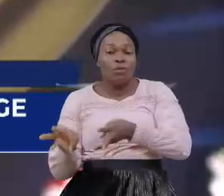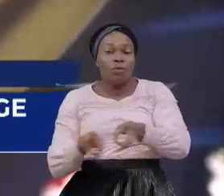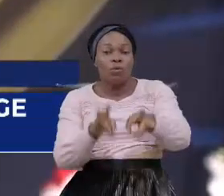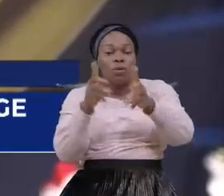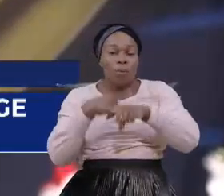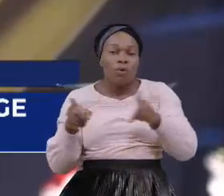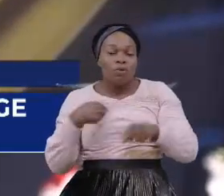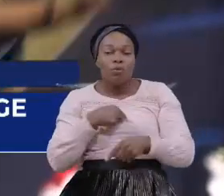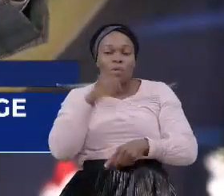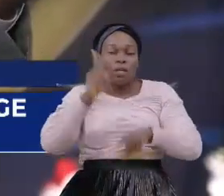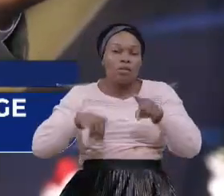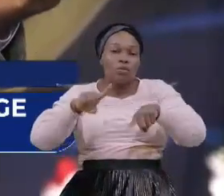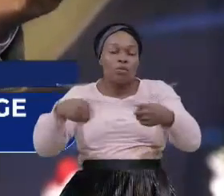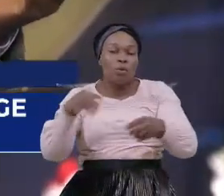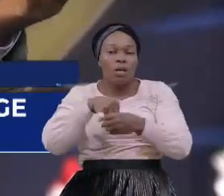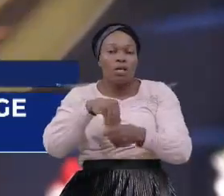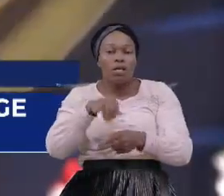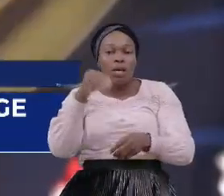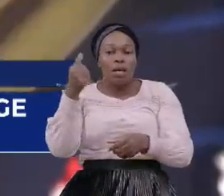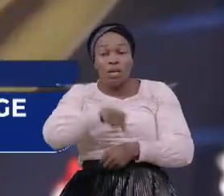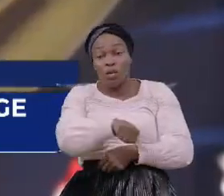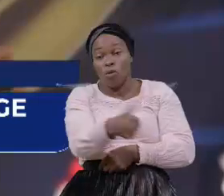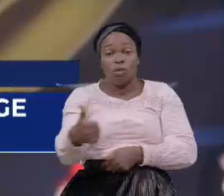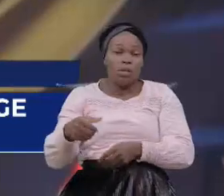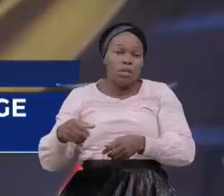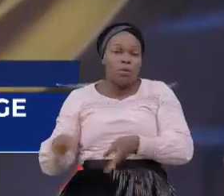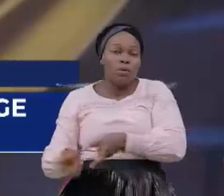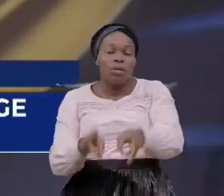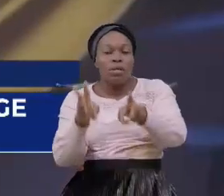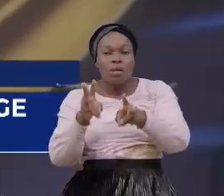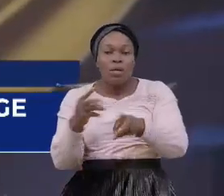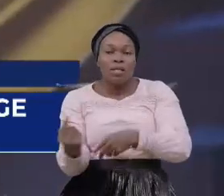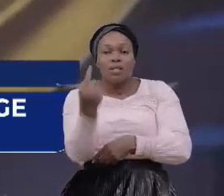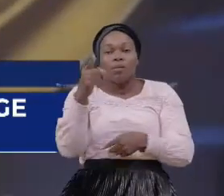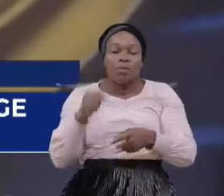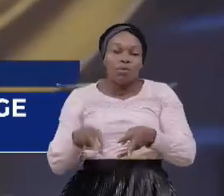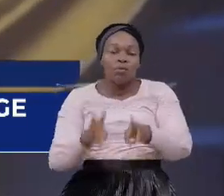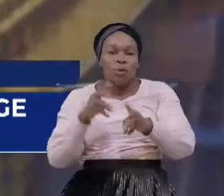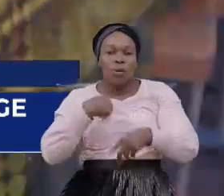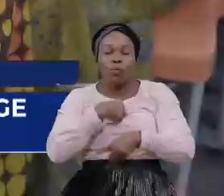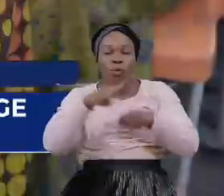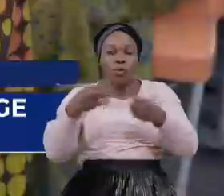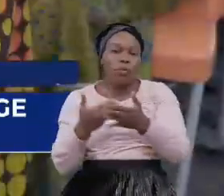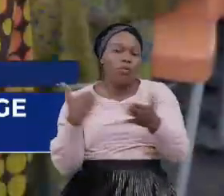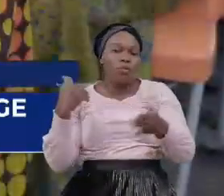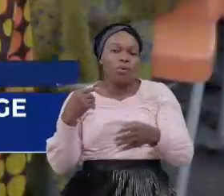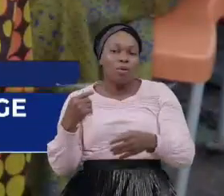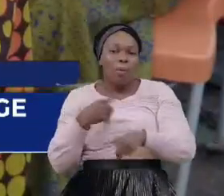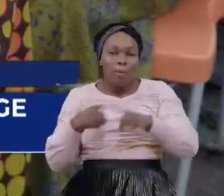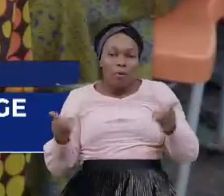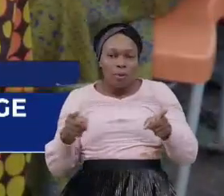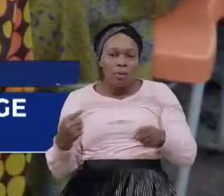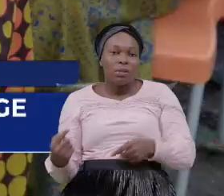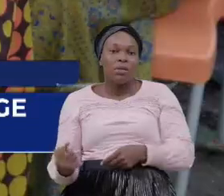going before. But when the refreshing comes and your person, your inner